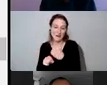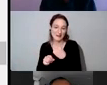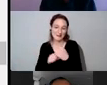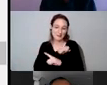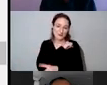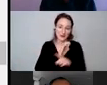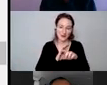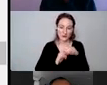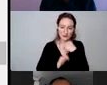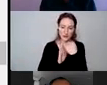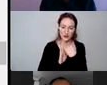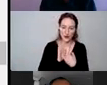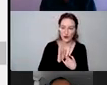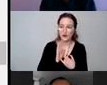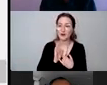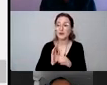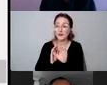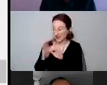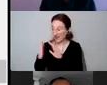not a garbage dump.